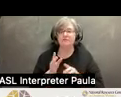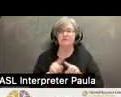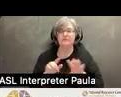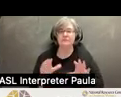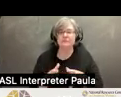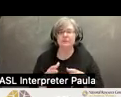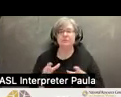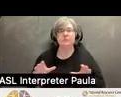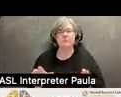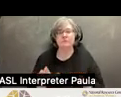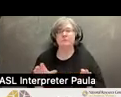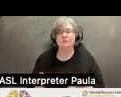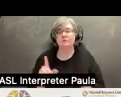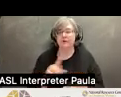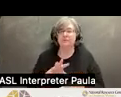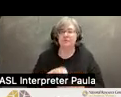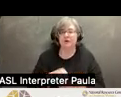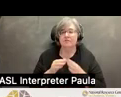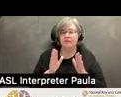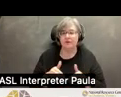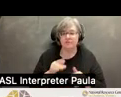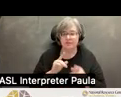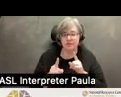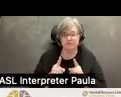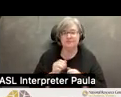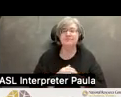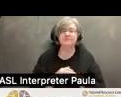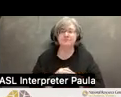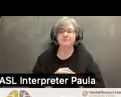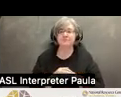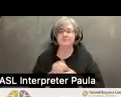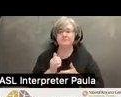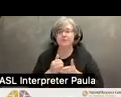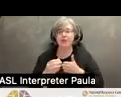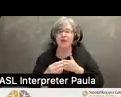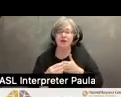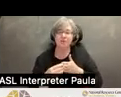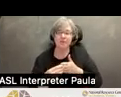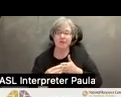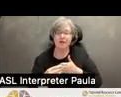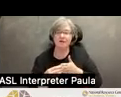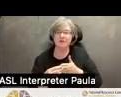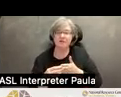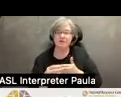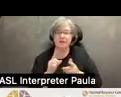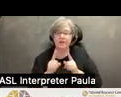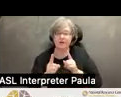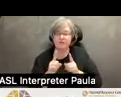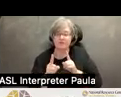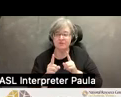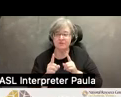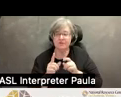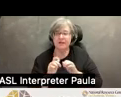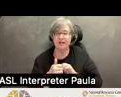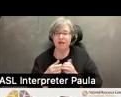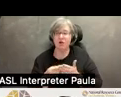part of the housing conversation and helping to guide those conversations and the way